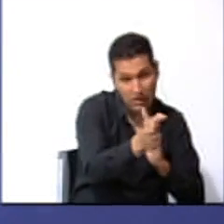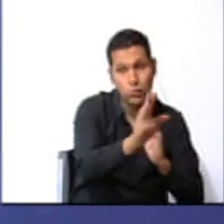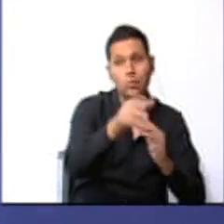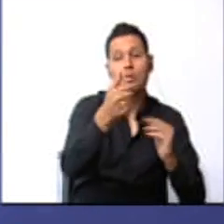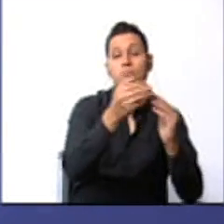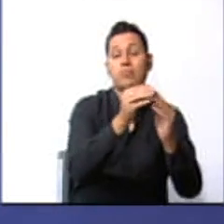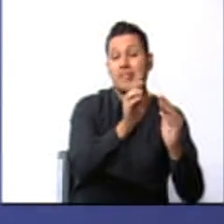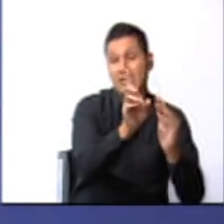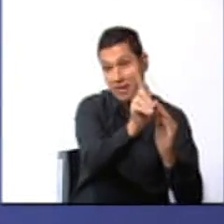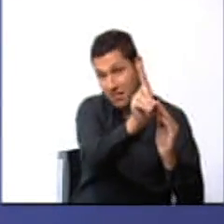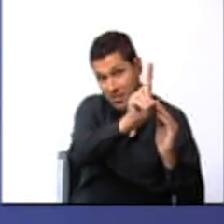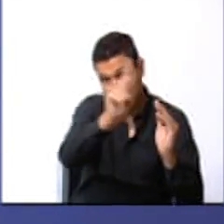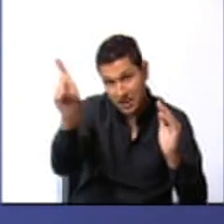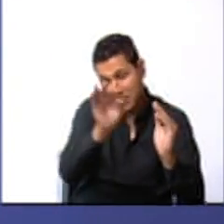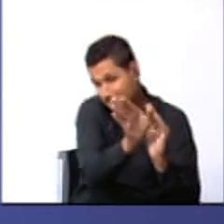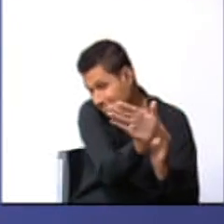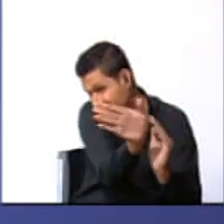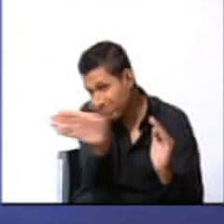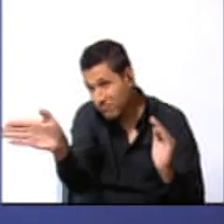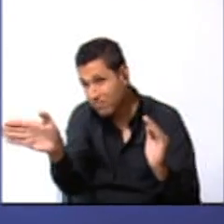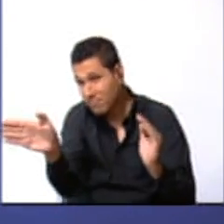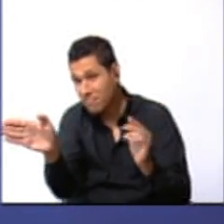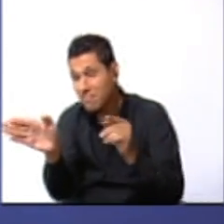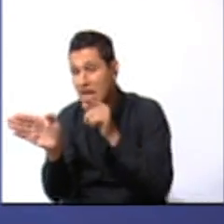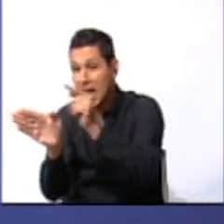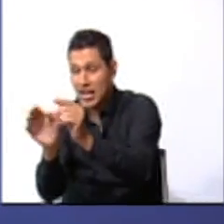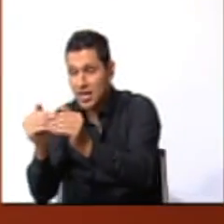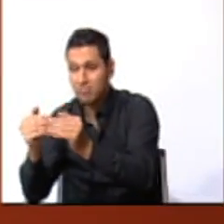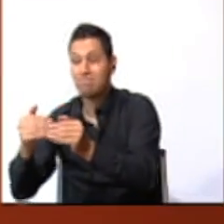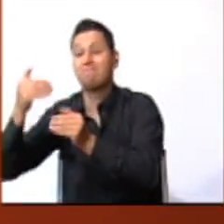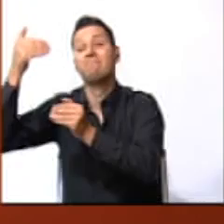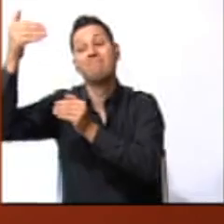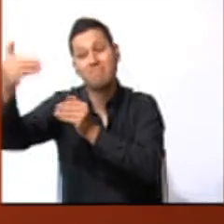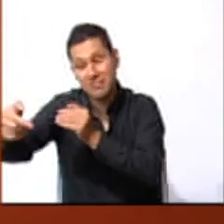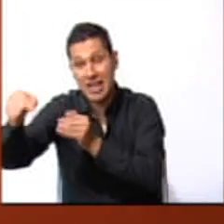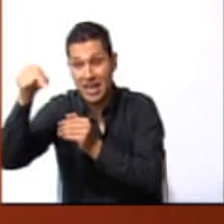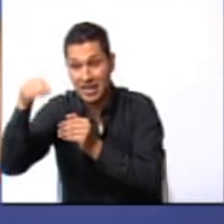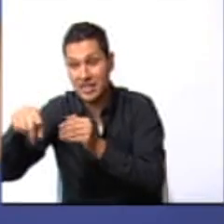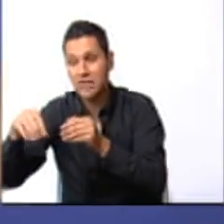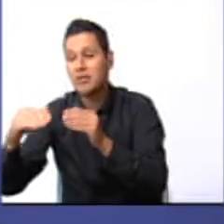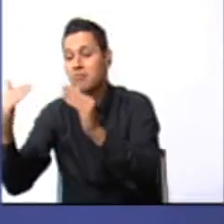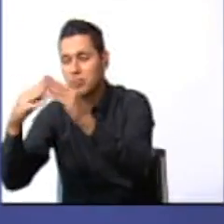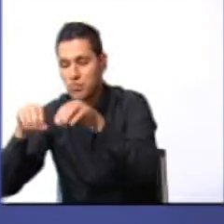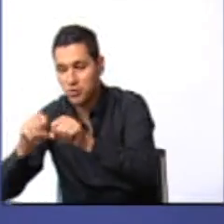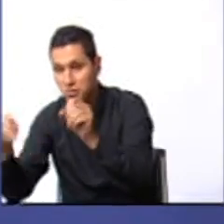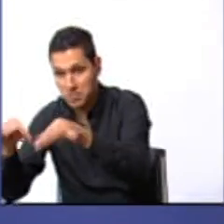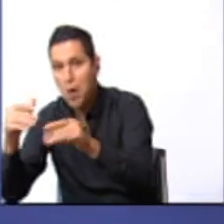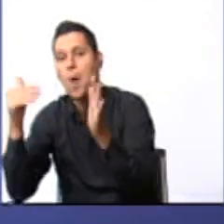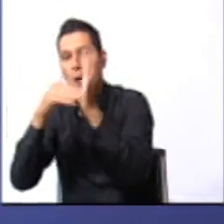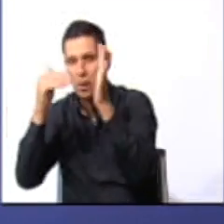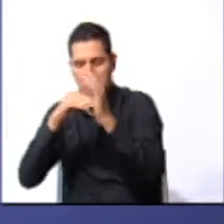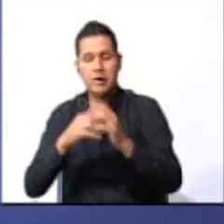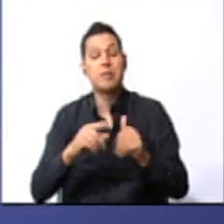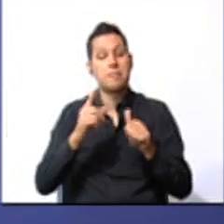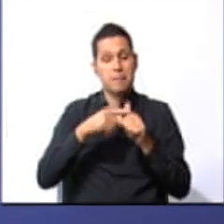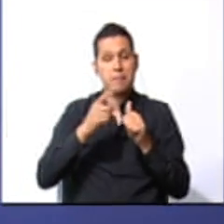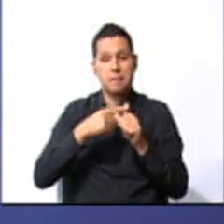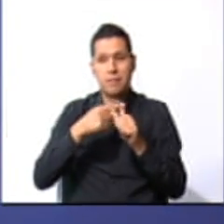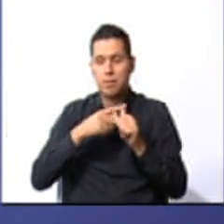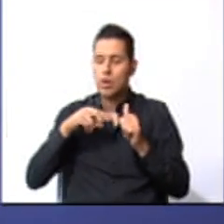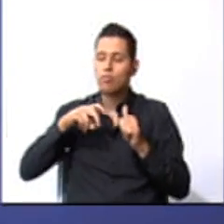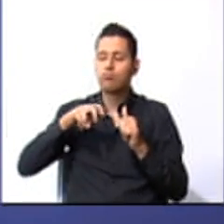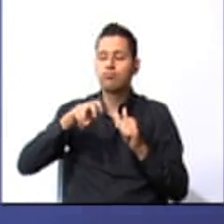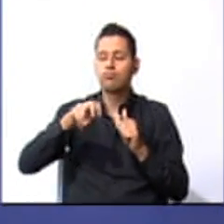right and cross the street to the supermarket. Let's go again. First, walk to